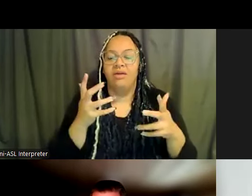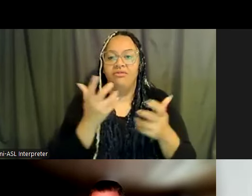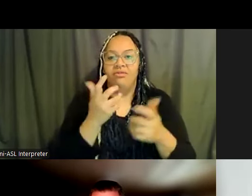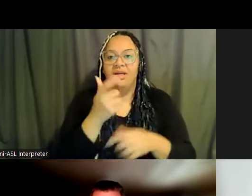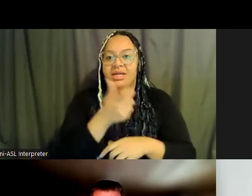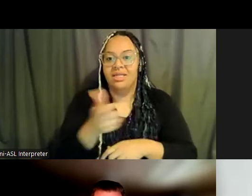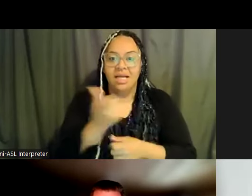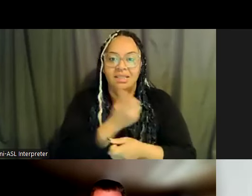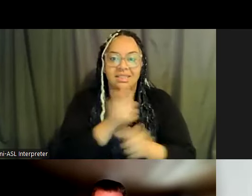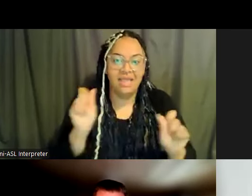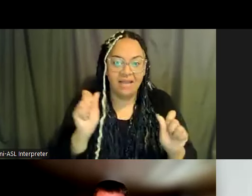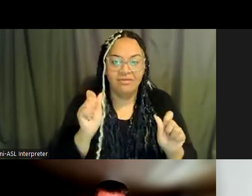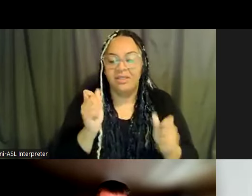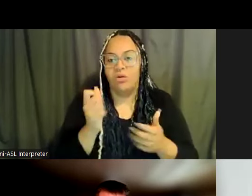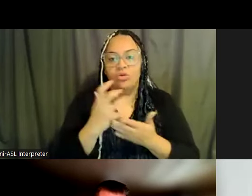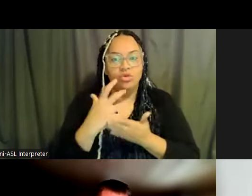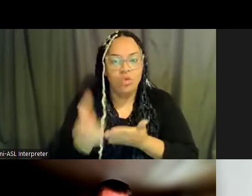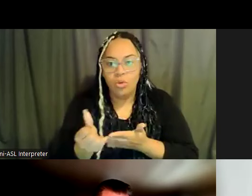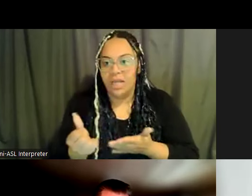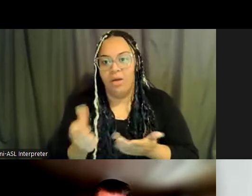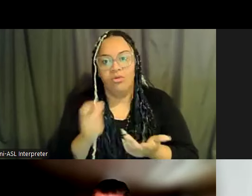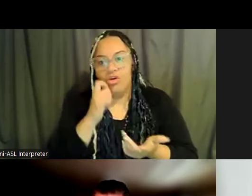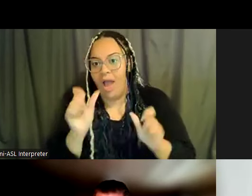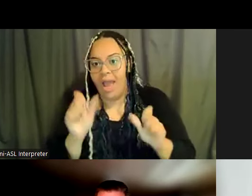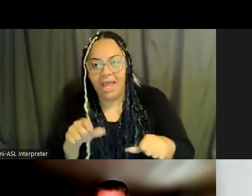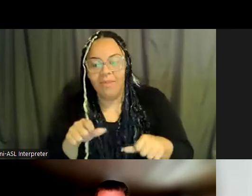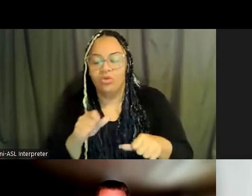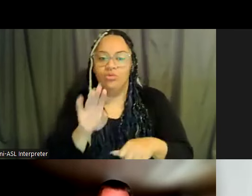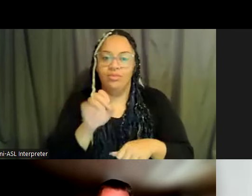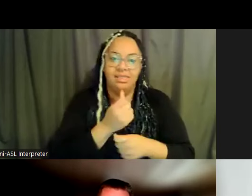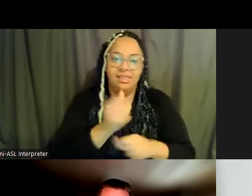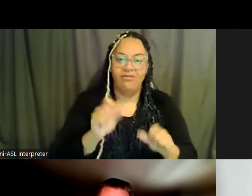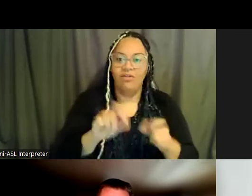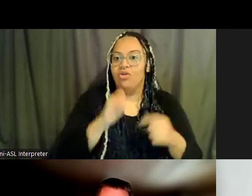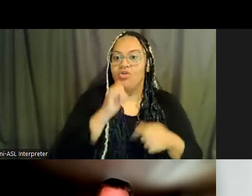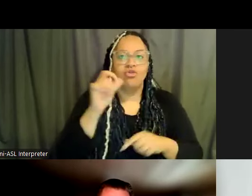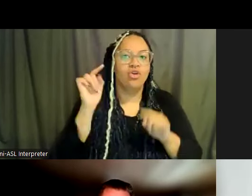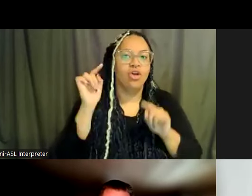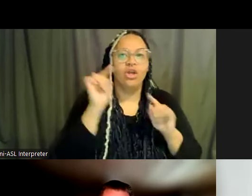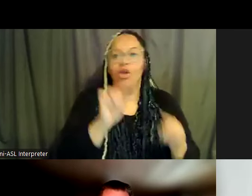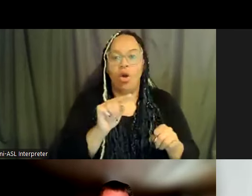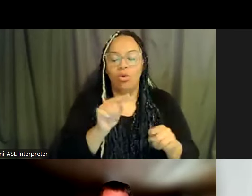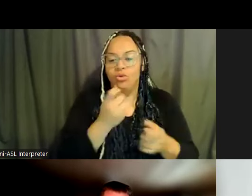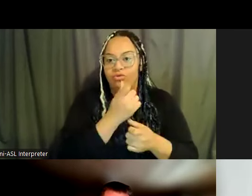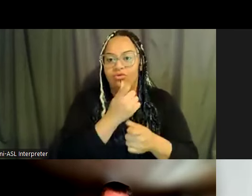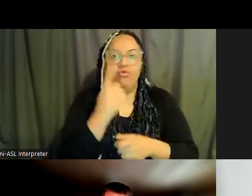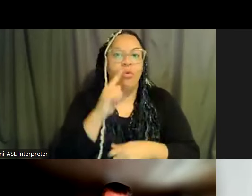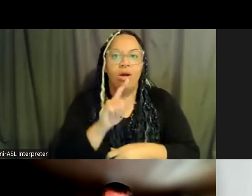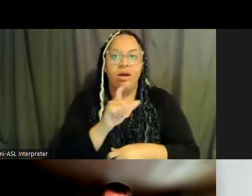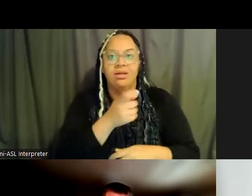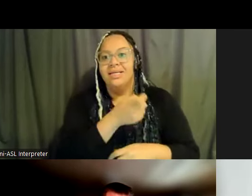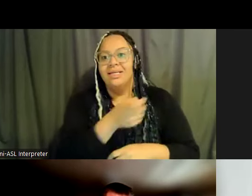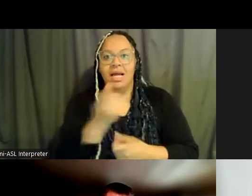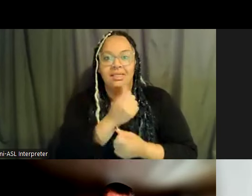that were sold out. They weren't able to go down to the range and take a firearm safety course. So they were